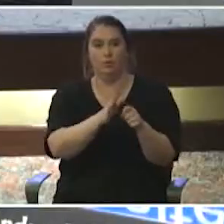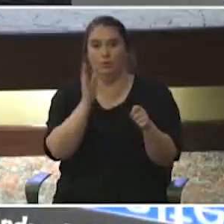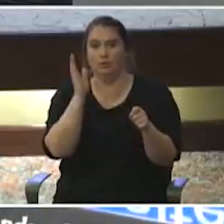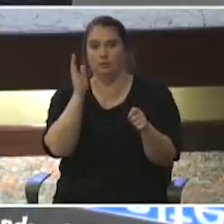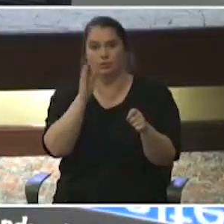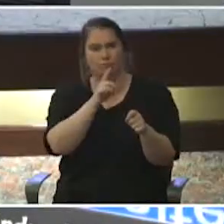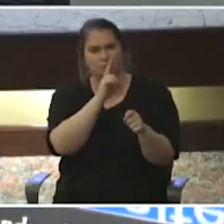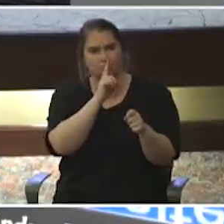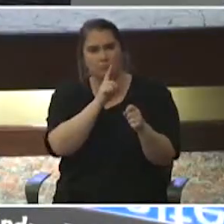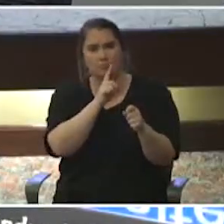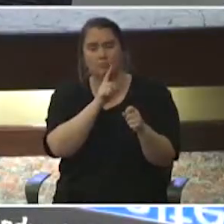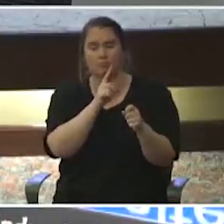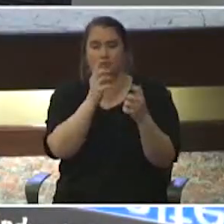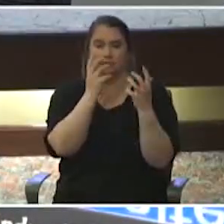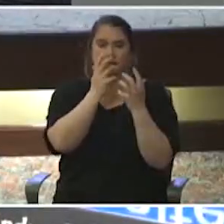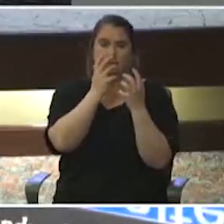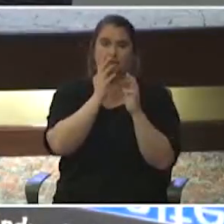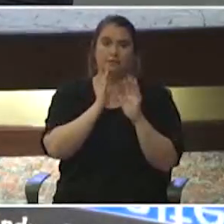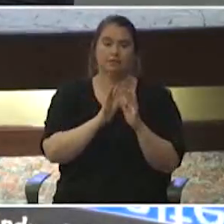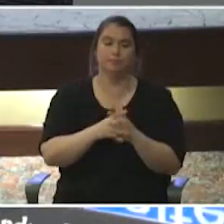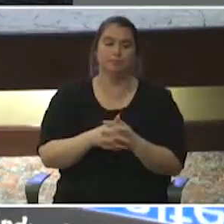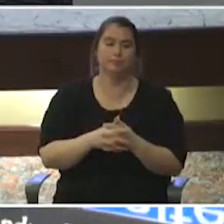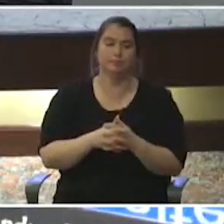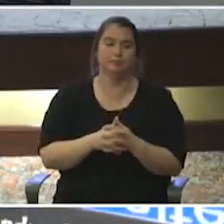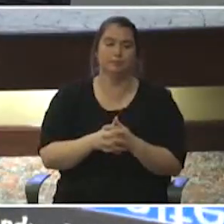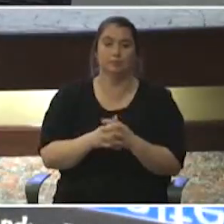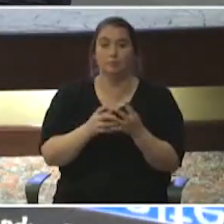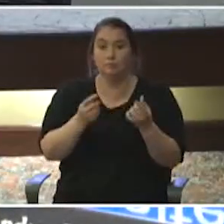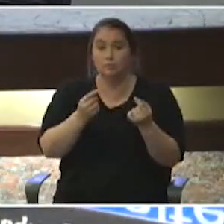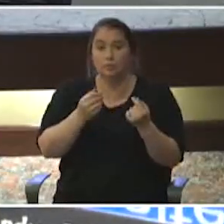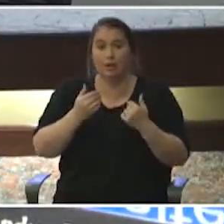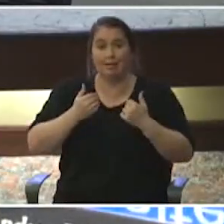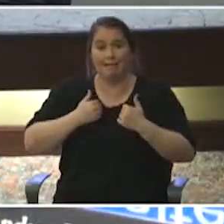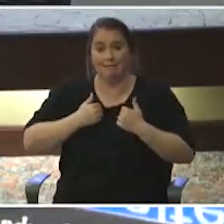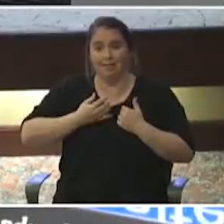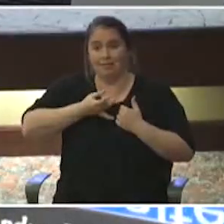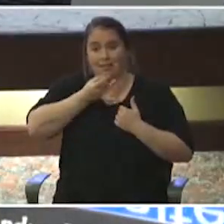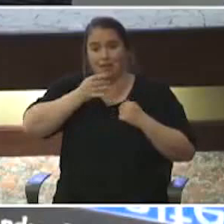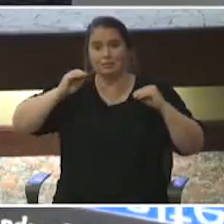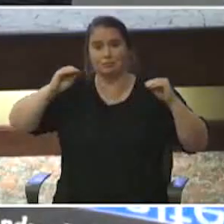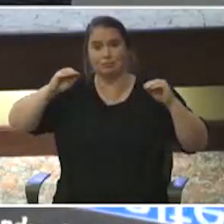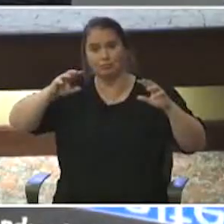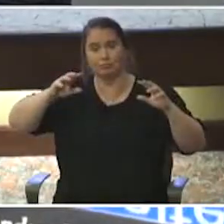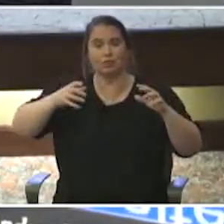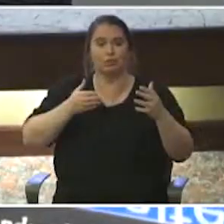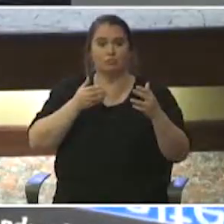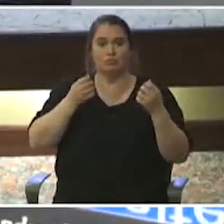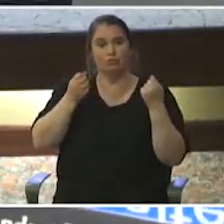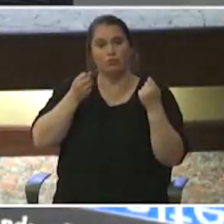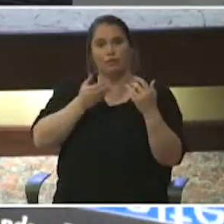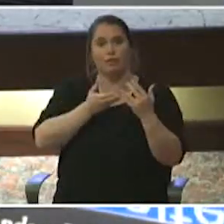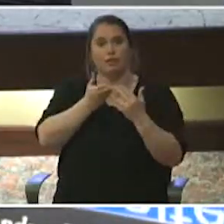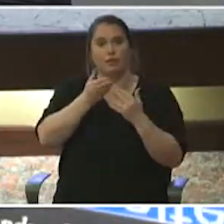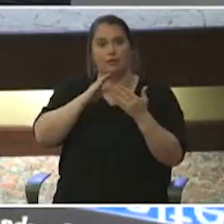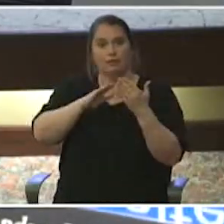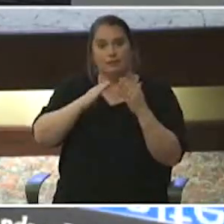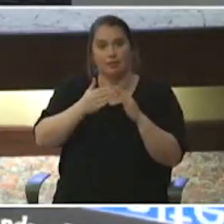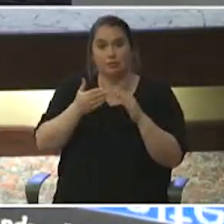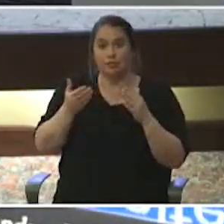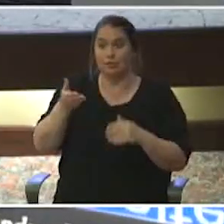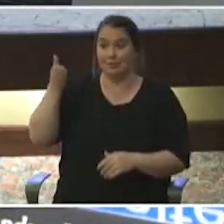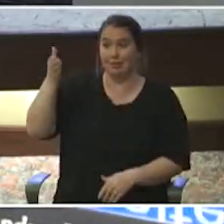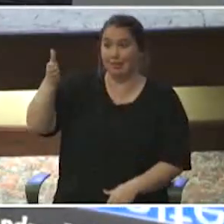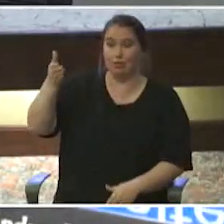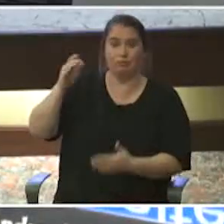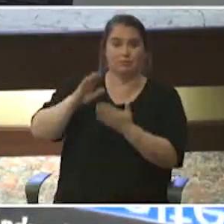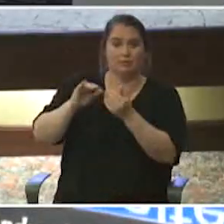Or the event of having the lights on is just a fantastic deal as you drive through town and are right there in